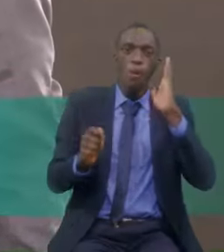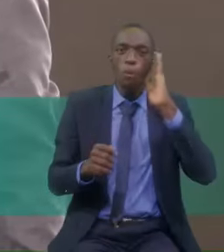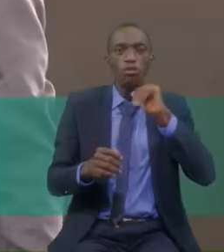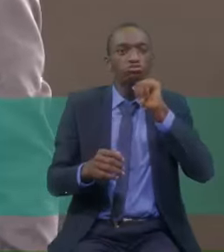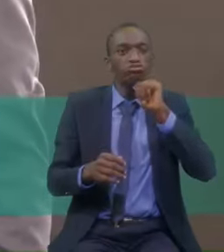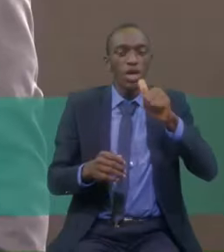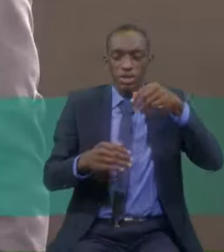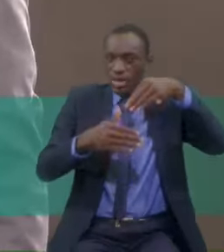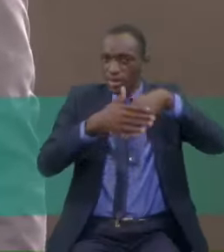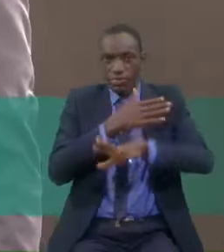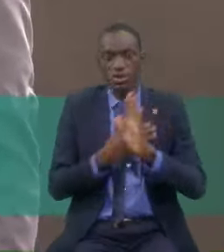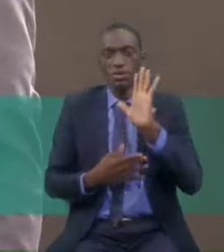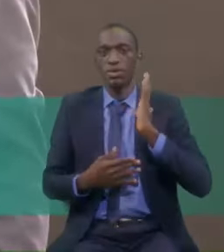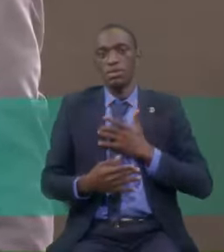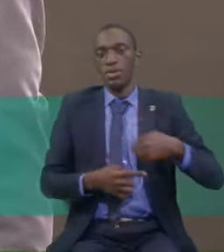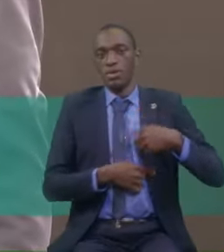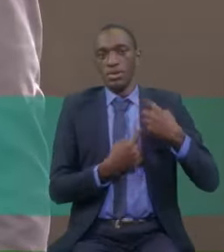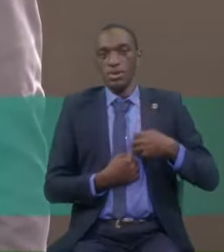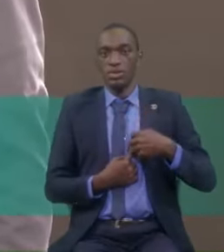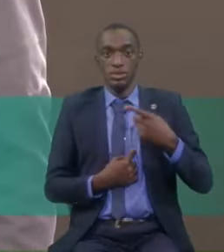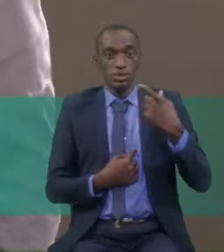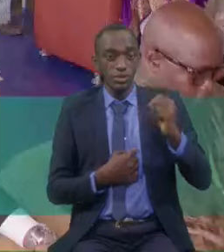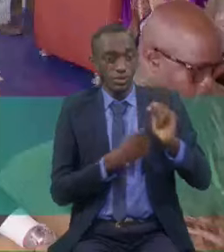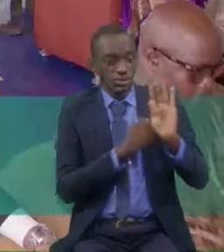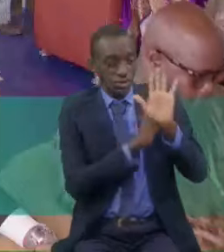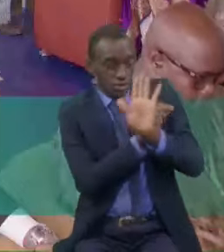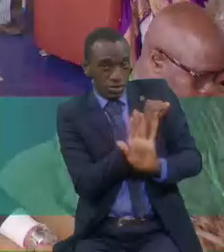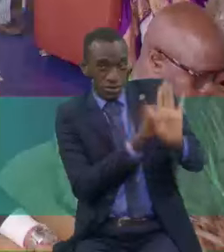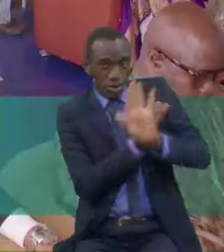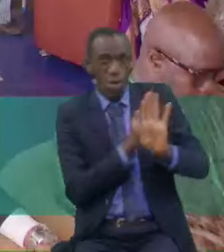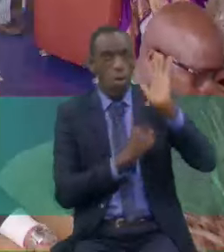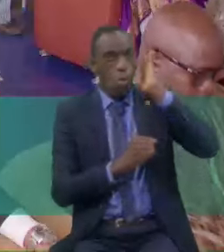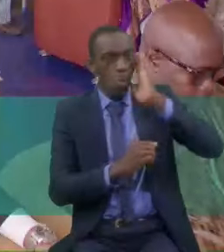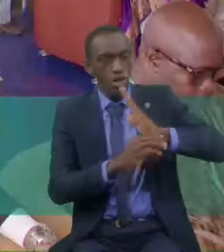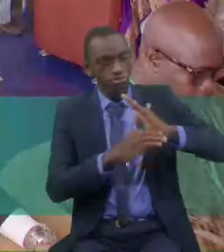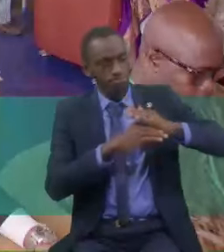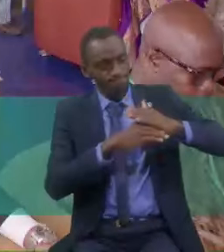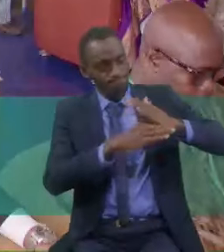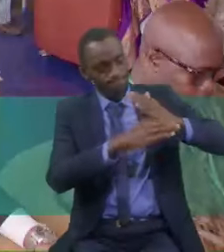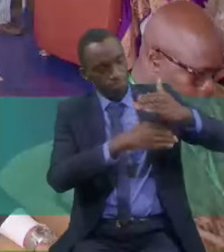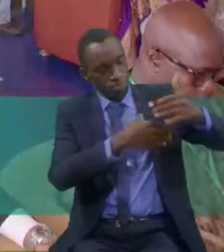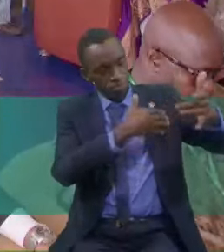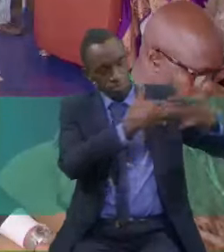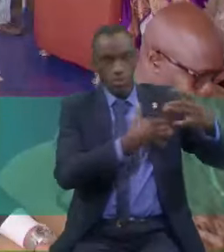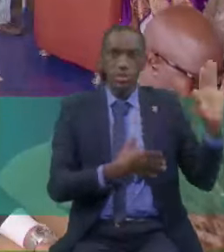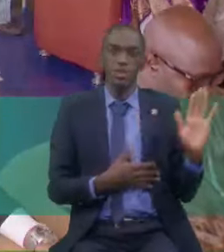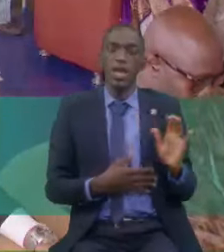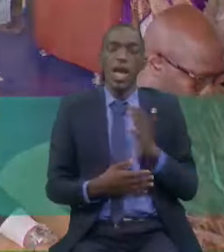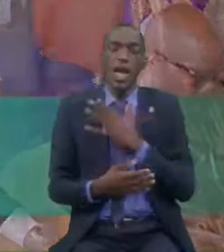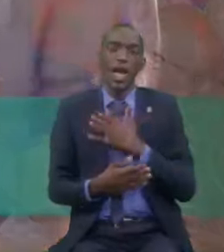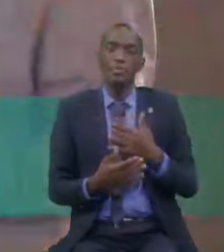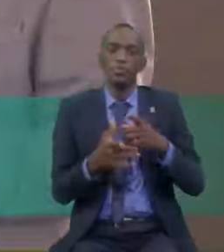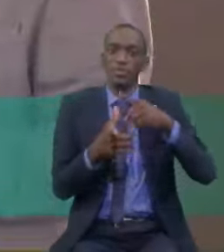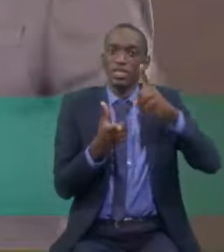The shield will shake it up. And then the dynamite, the